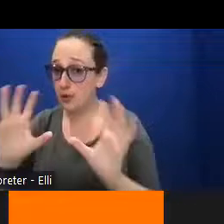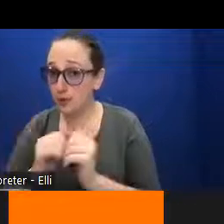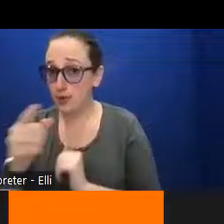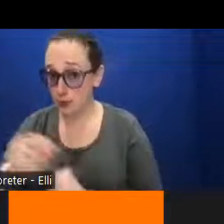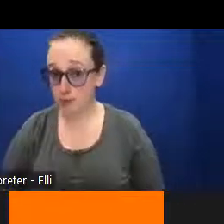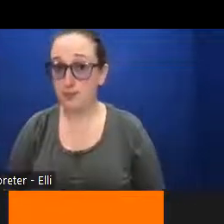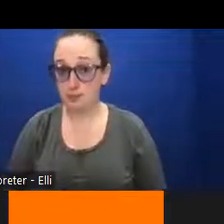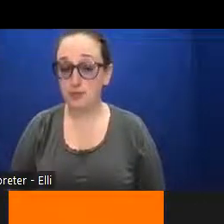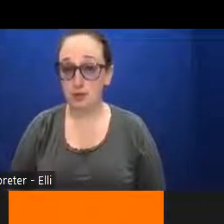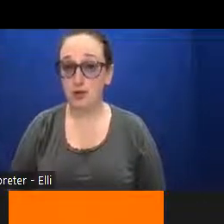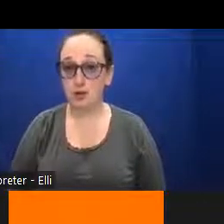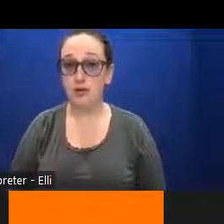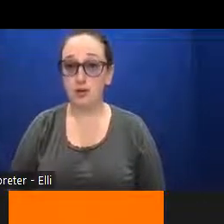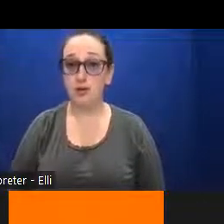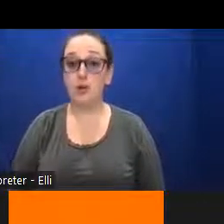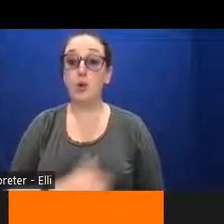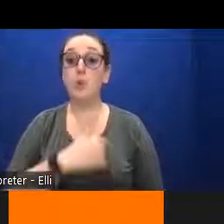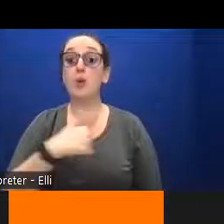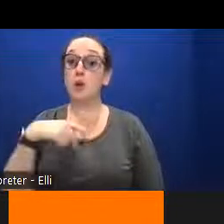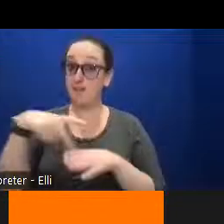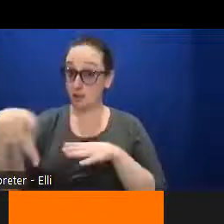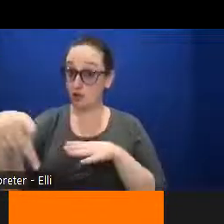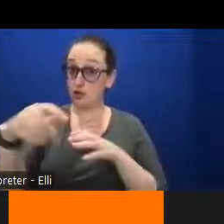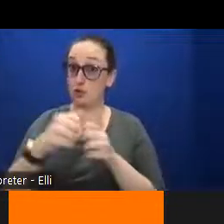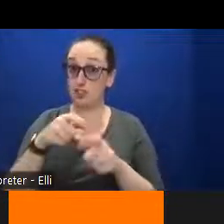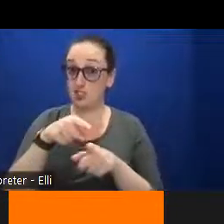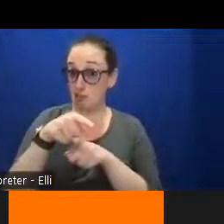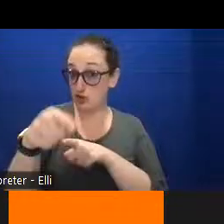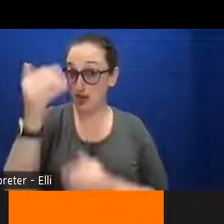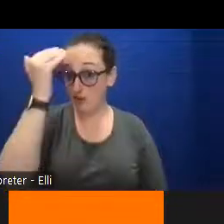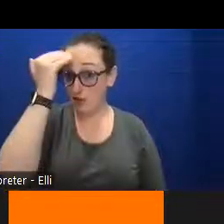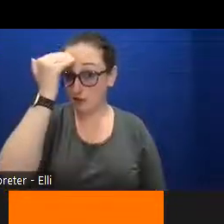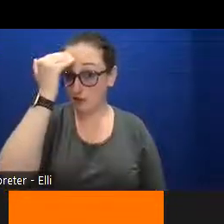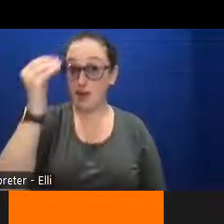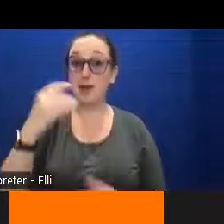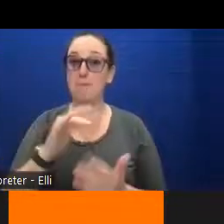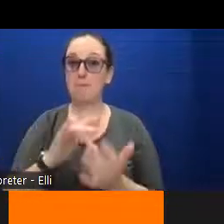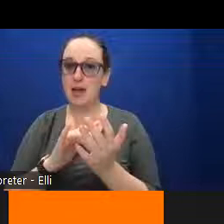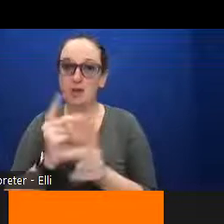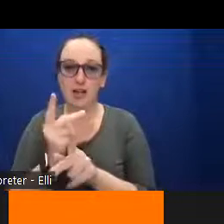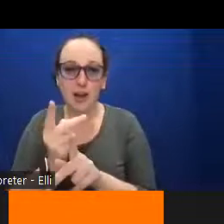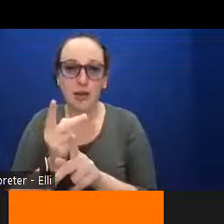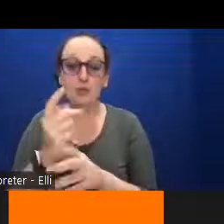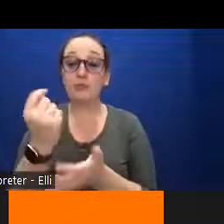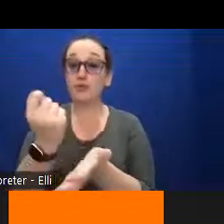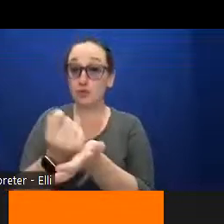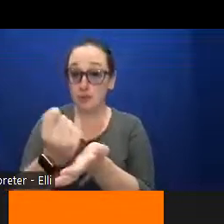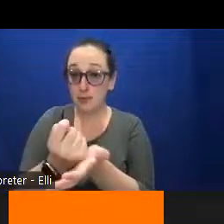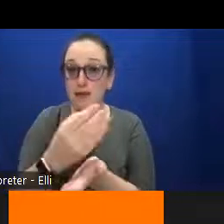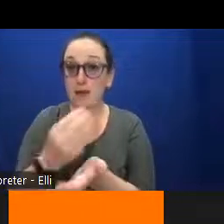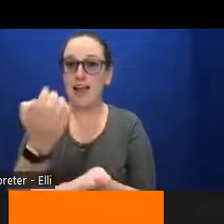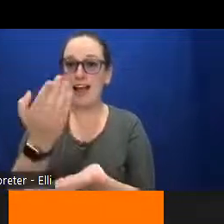way. We are professionals with specialized knowledge in medical care, treatment, and